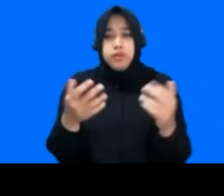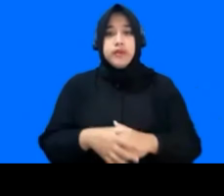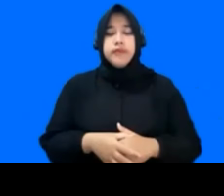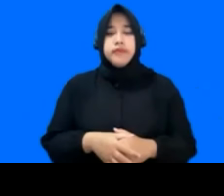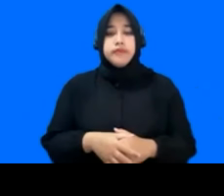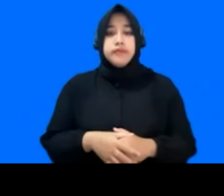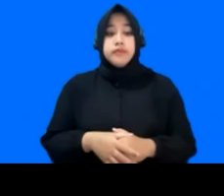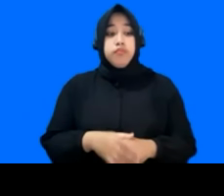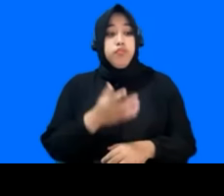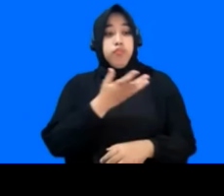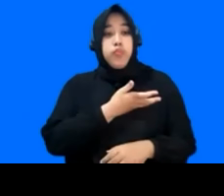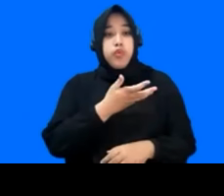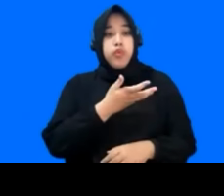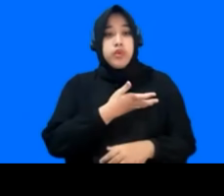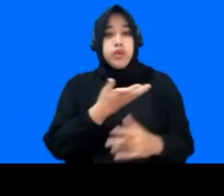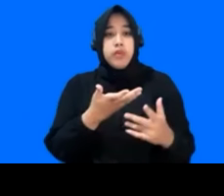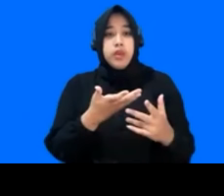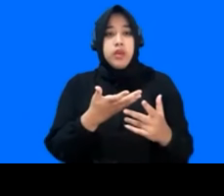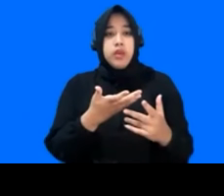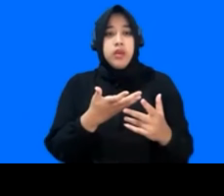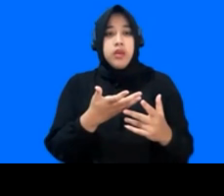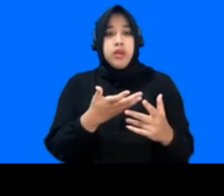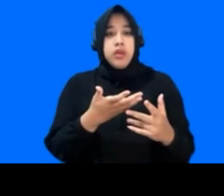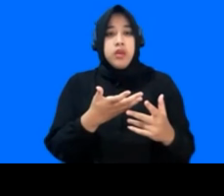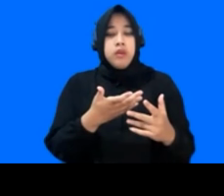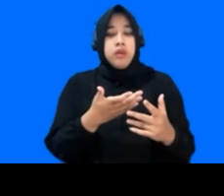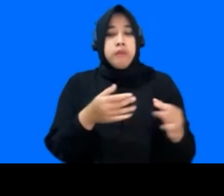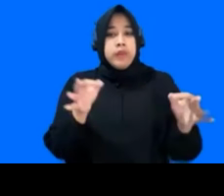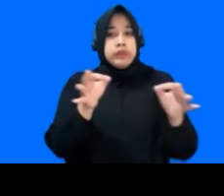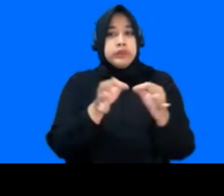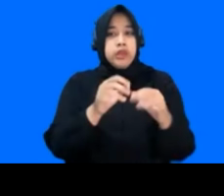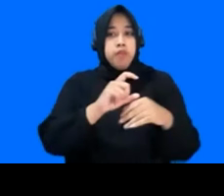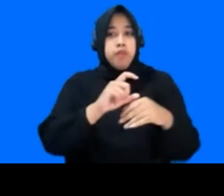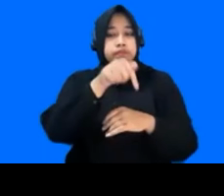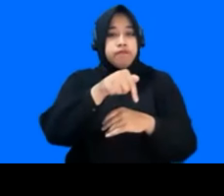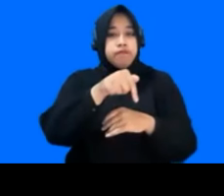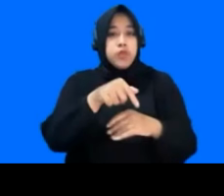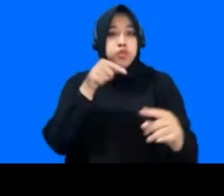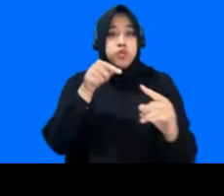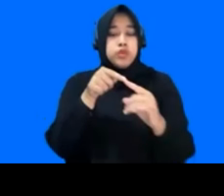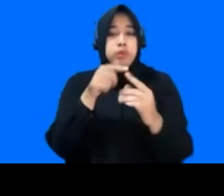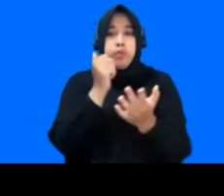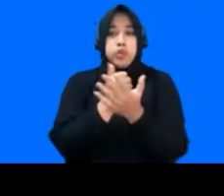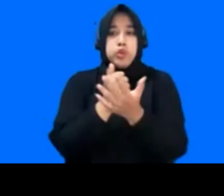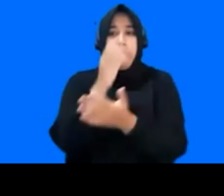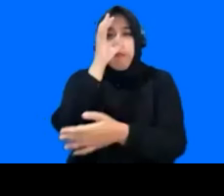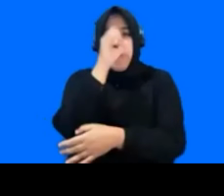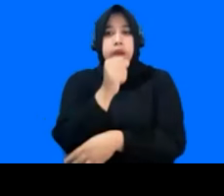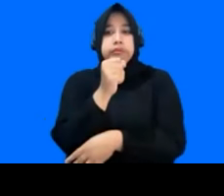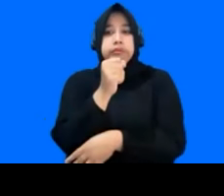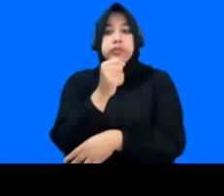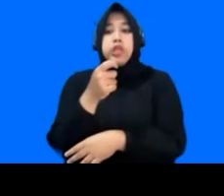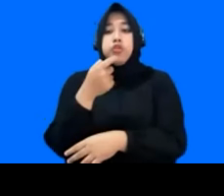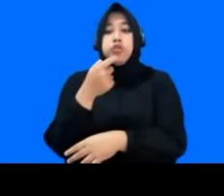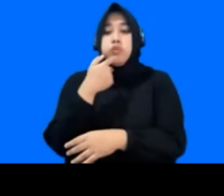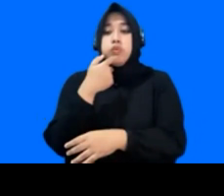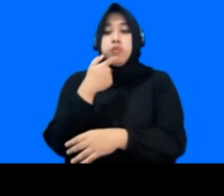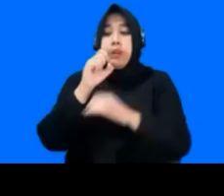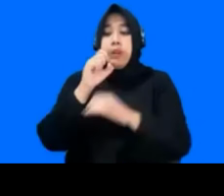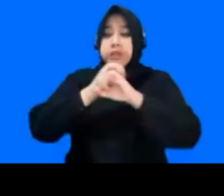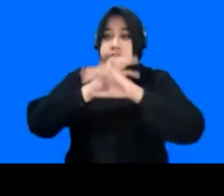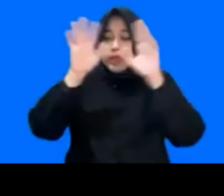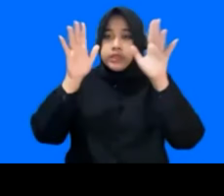approaches and to better understand and describe our mobility environment.